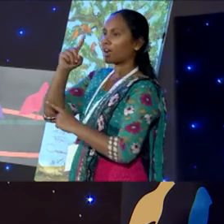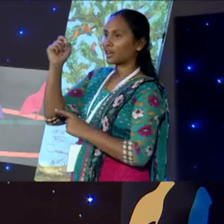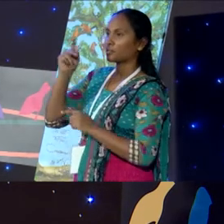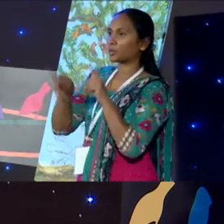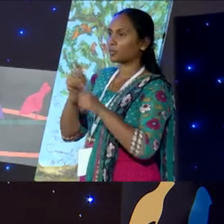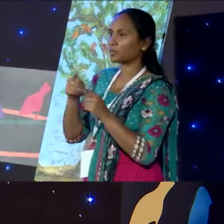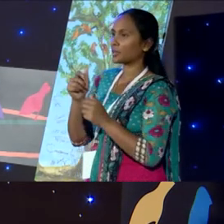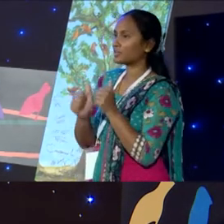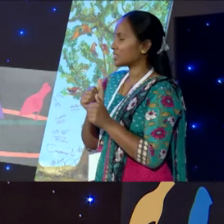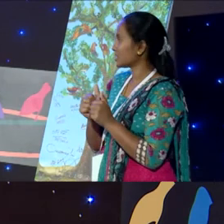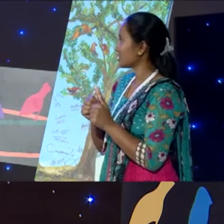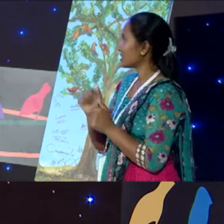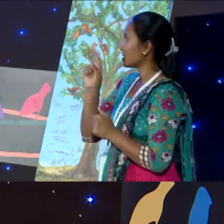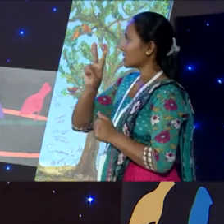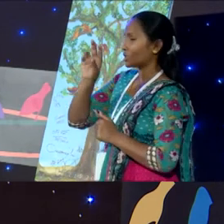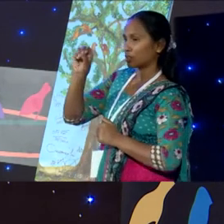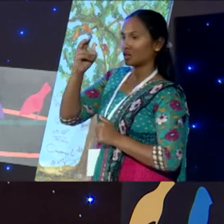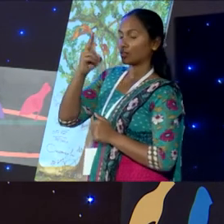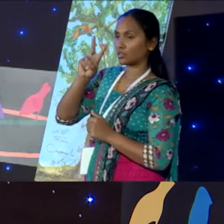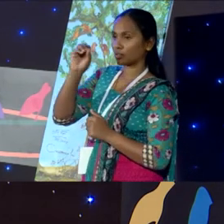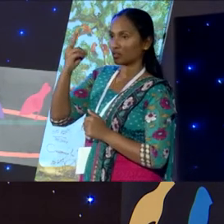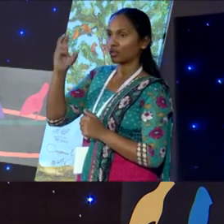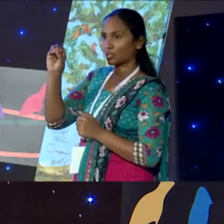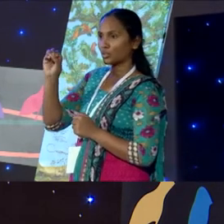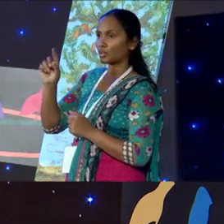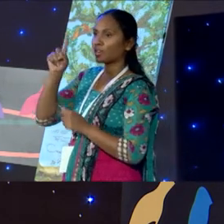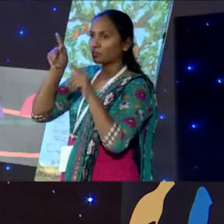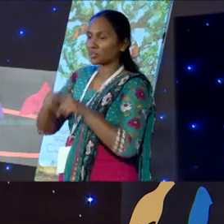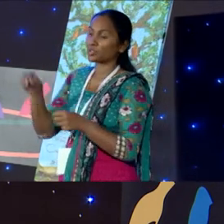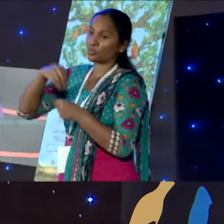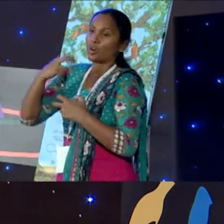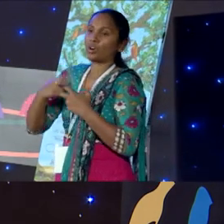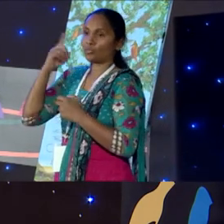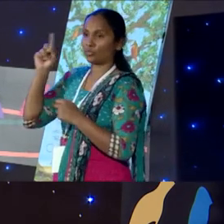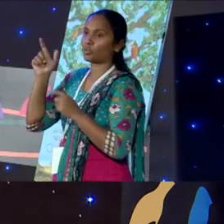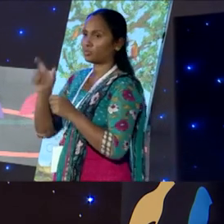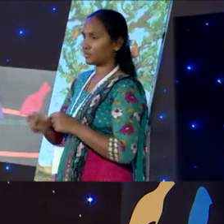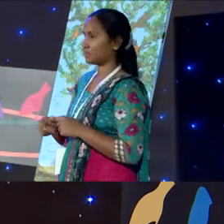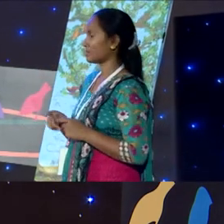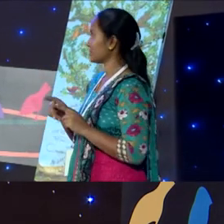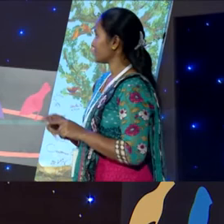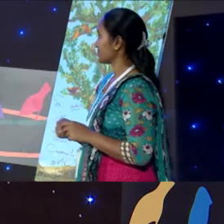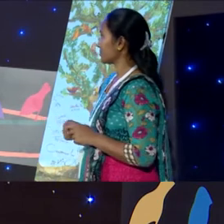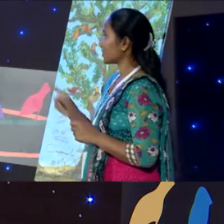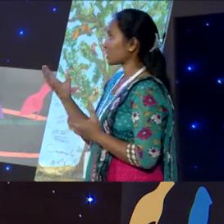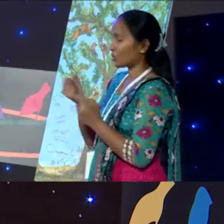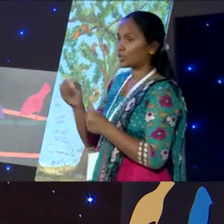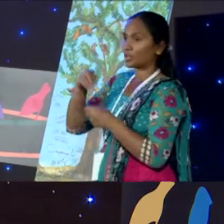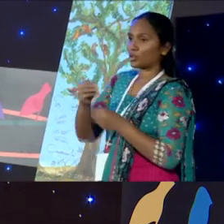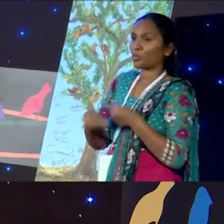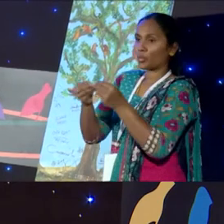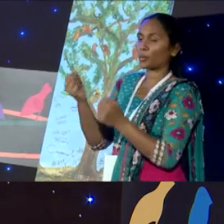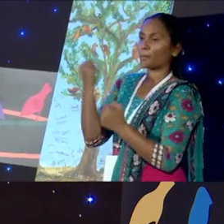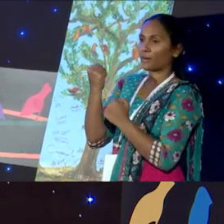Which is also fine because at 22, impacting one person was also a big deal for me. So he said, no, you need to give more power to the users.